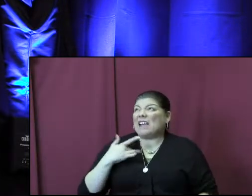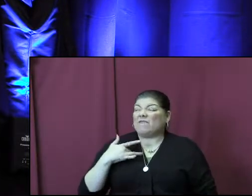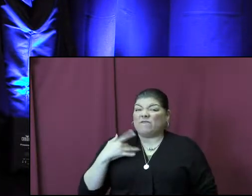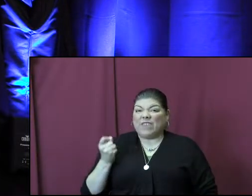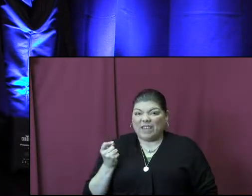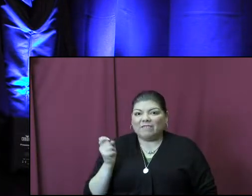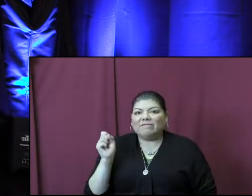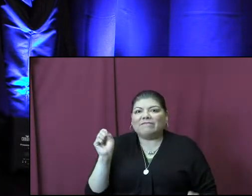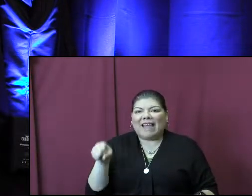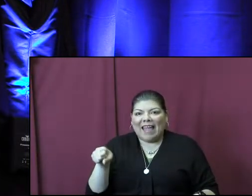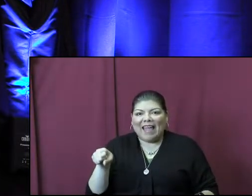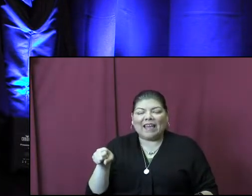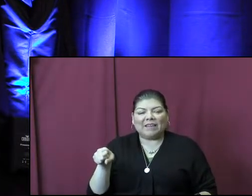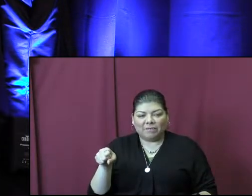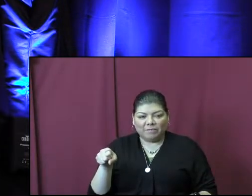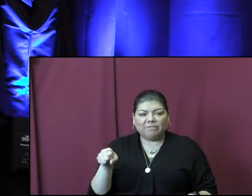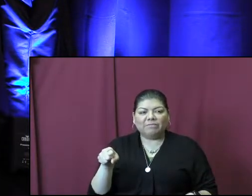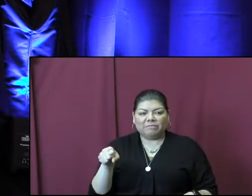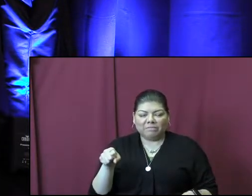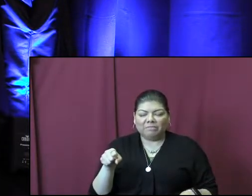feel.